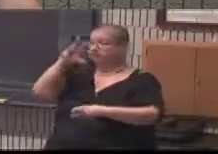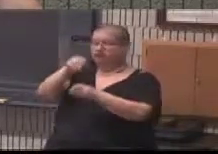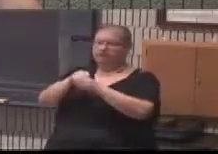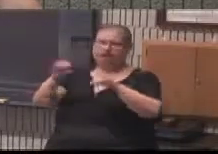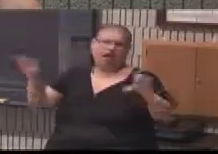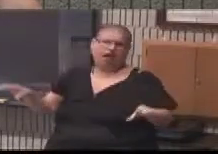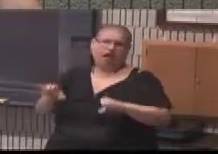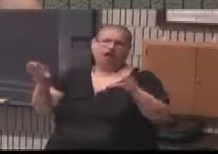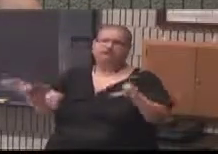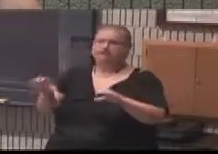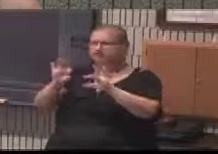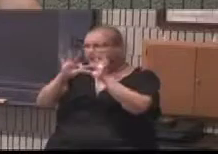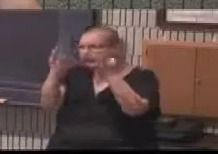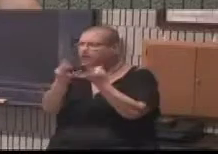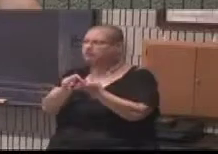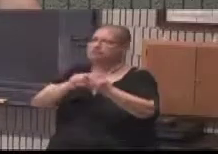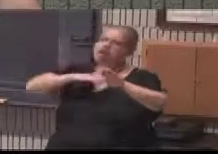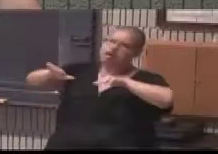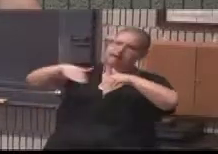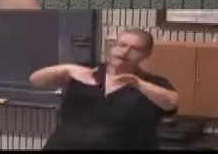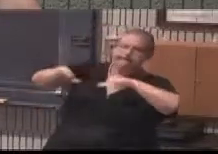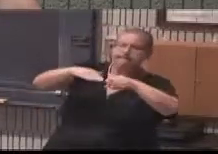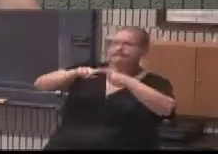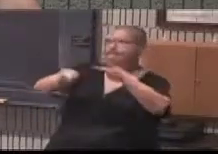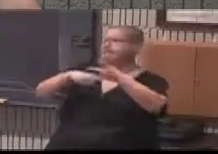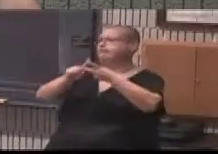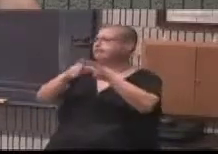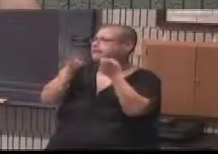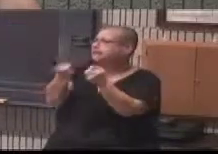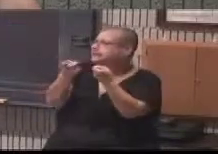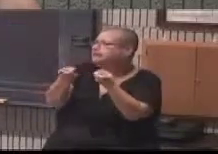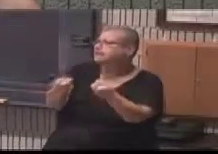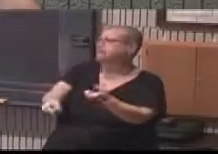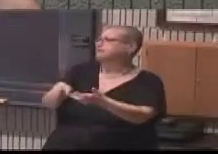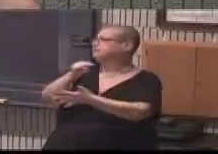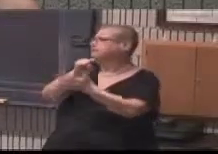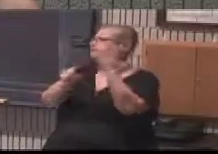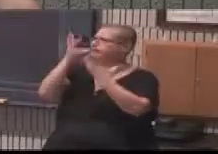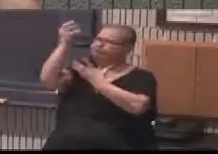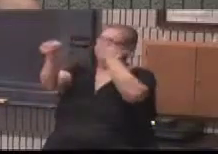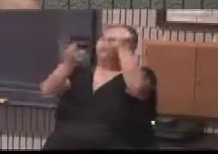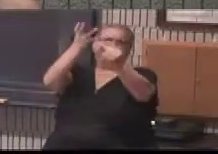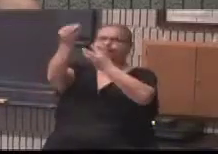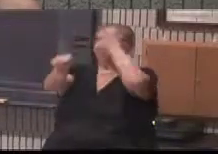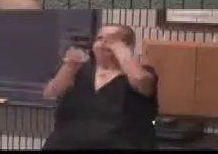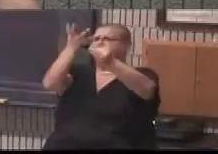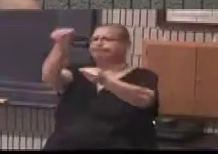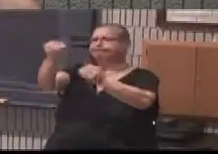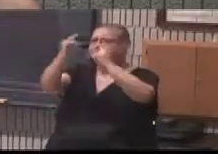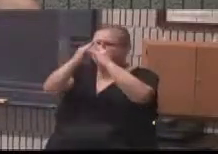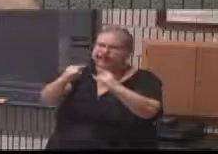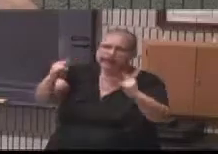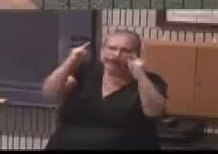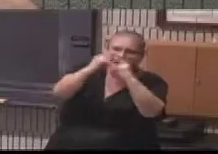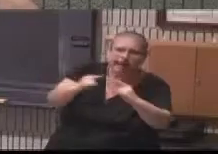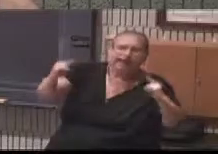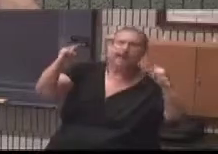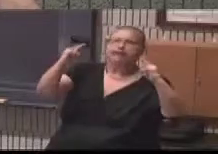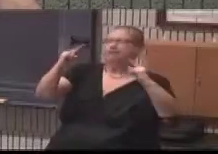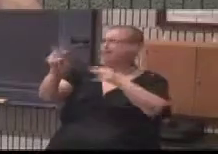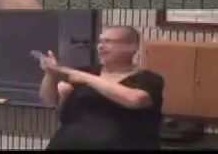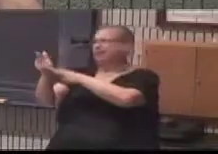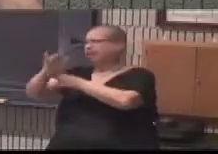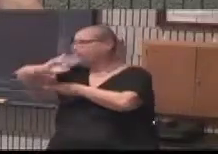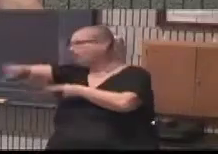We skied, we hiked, we did just about anything outdoors. It was our way of life. We loved to camp instead of staying in